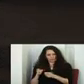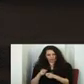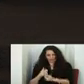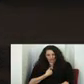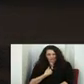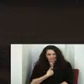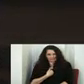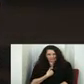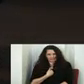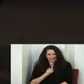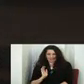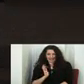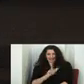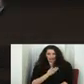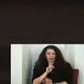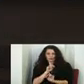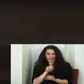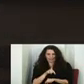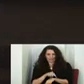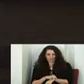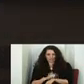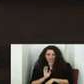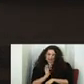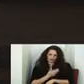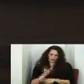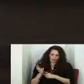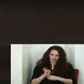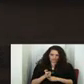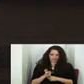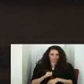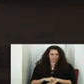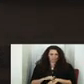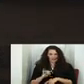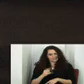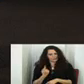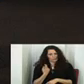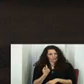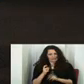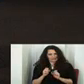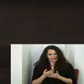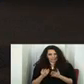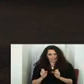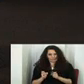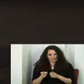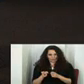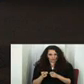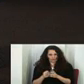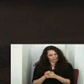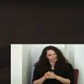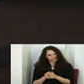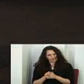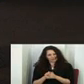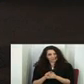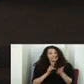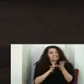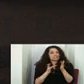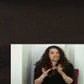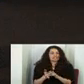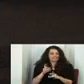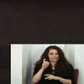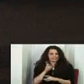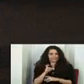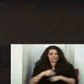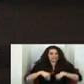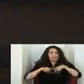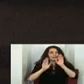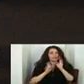ourselves and our reactions and our responses to the circumstances of our lives. Jesus needed to give